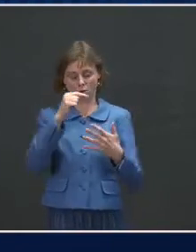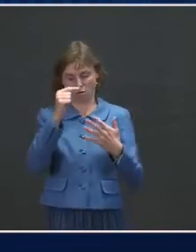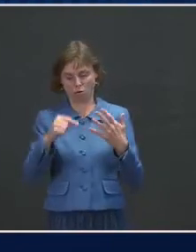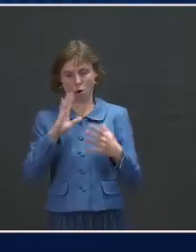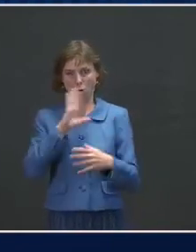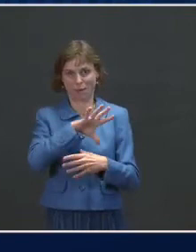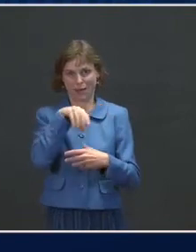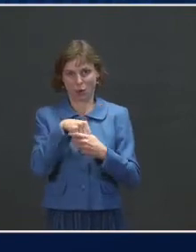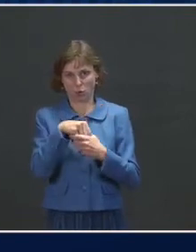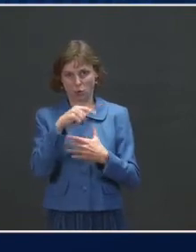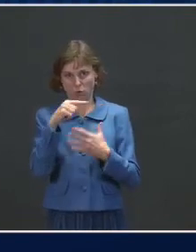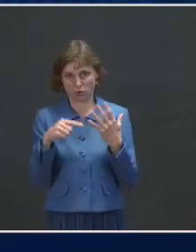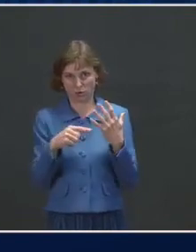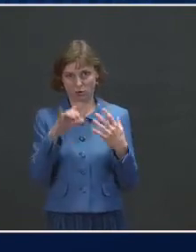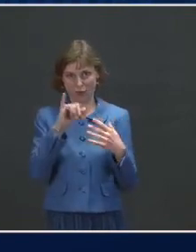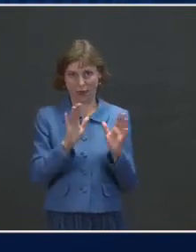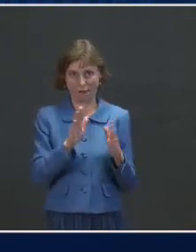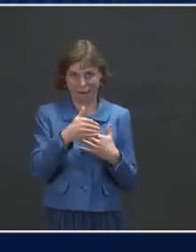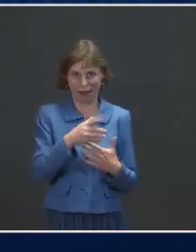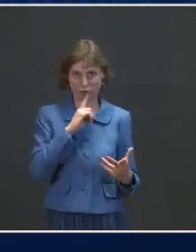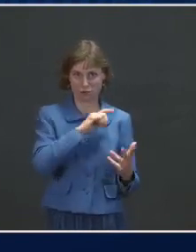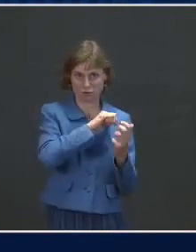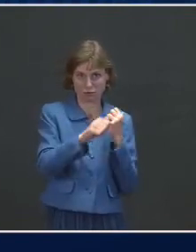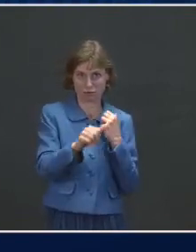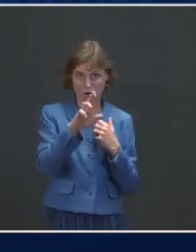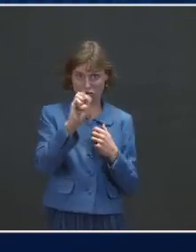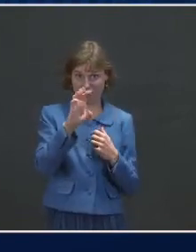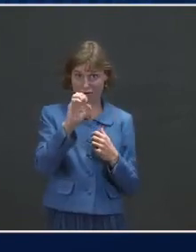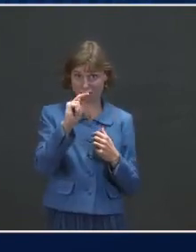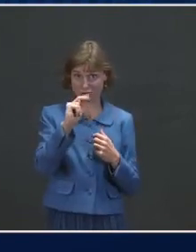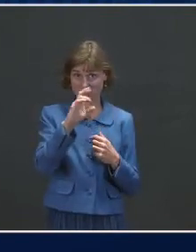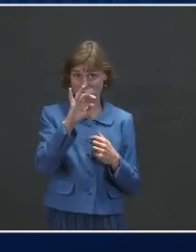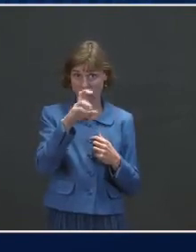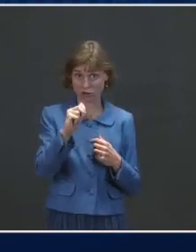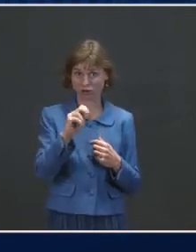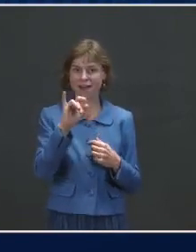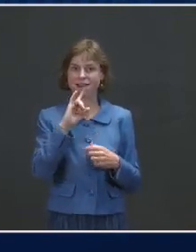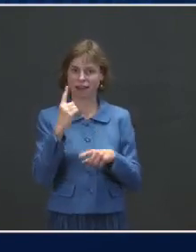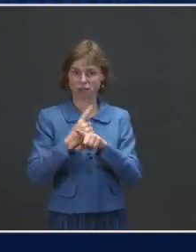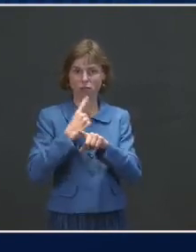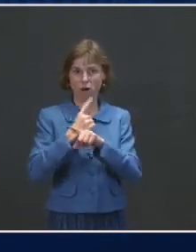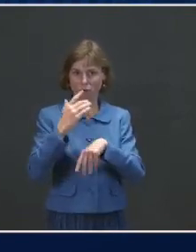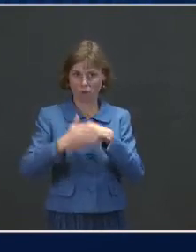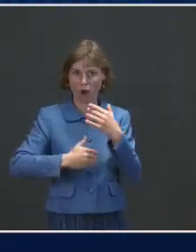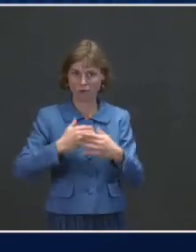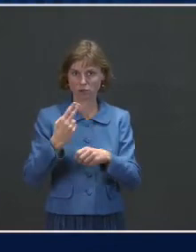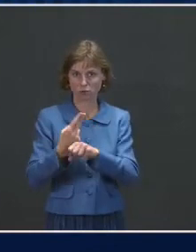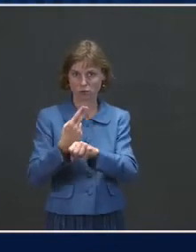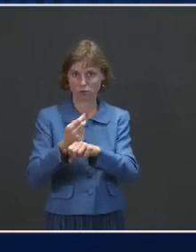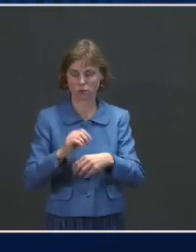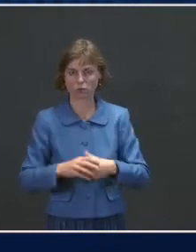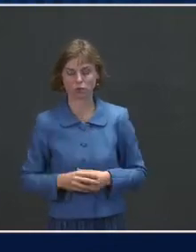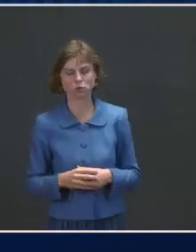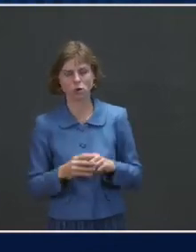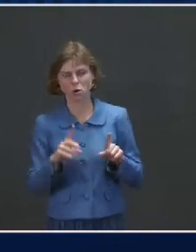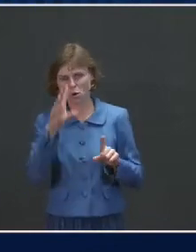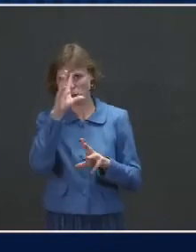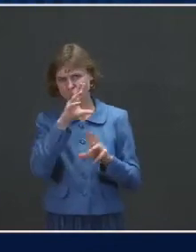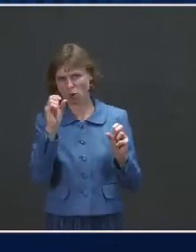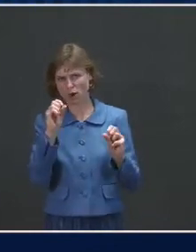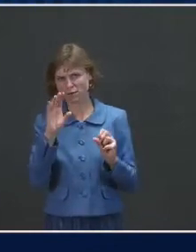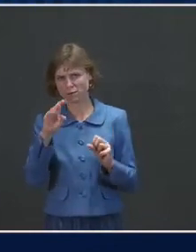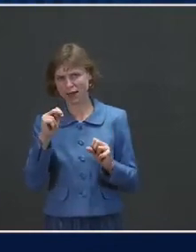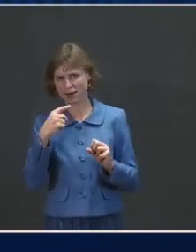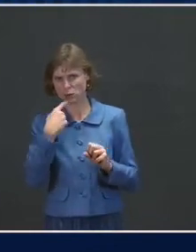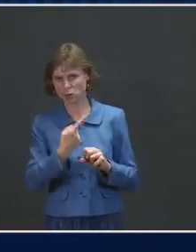goes through reconciliation is the proper process for this to journey through. So when President Biden told CBS that he did